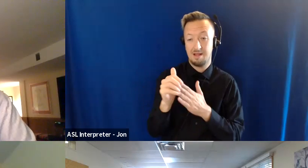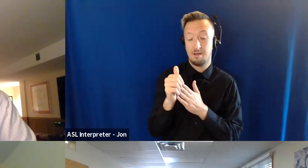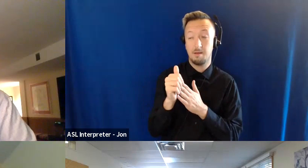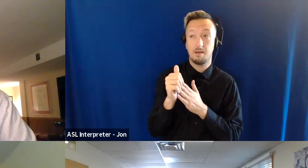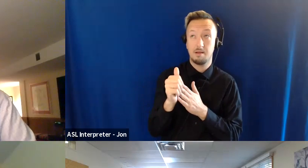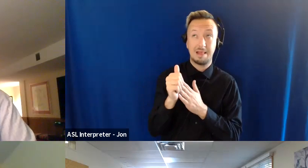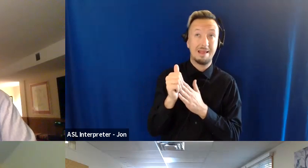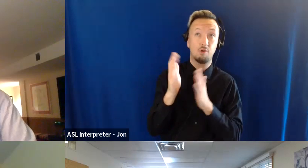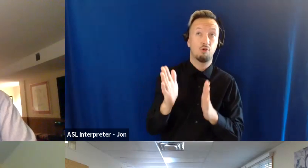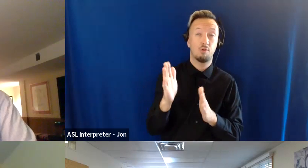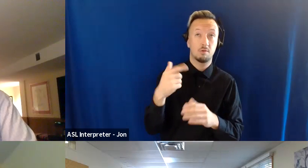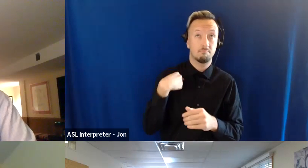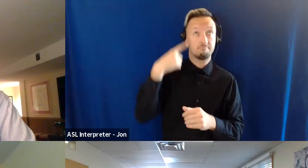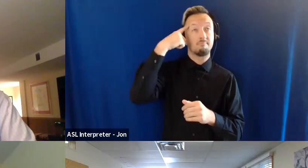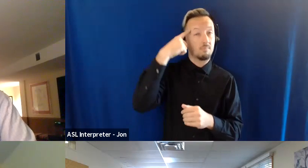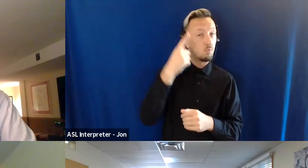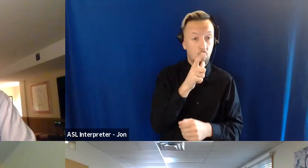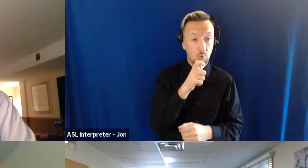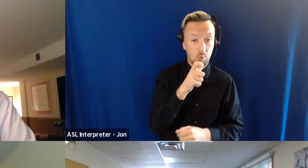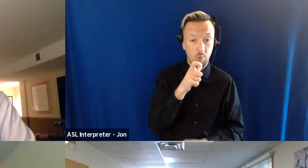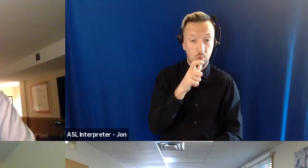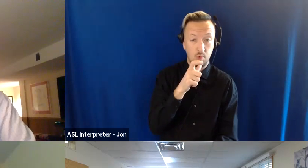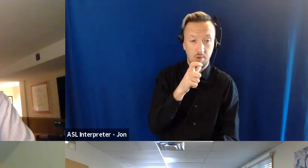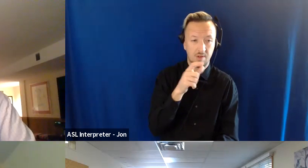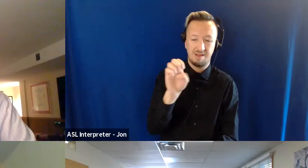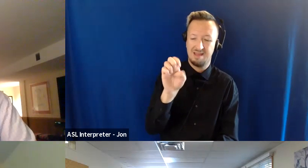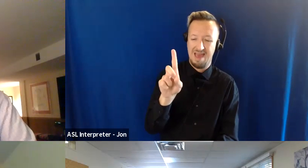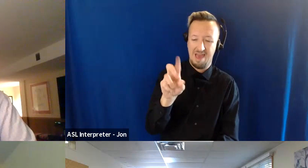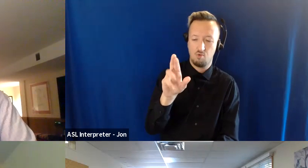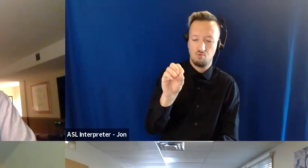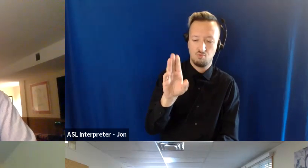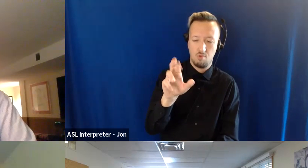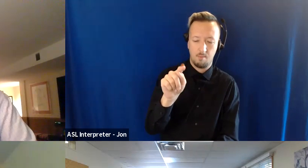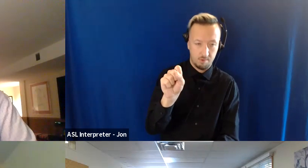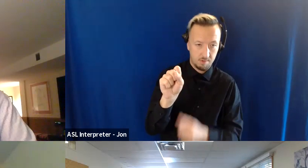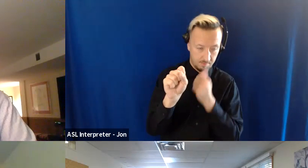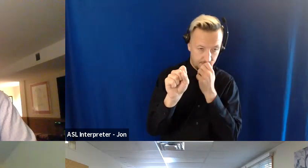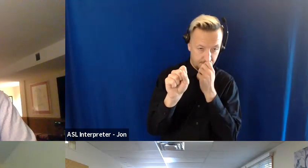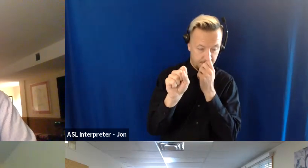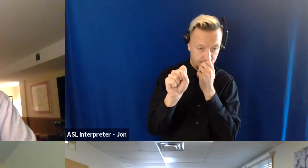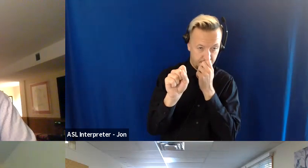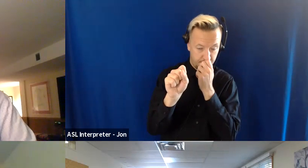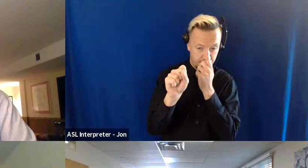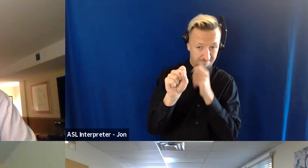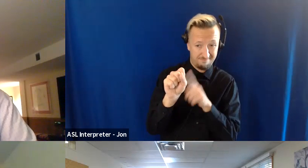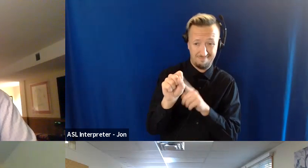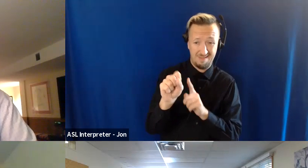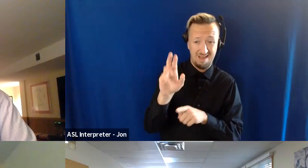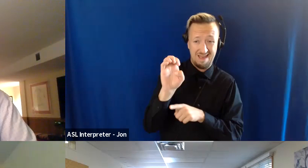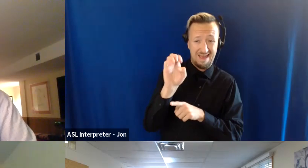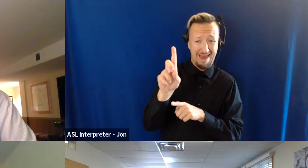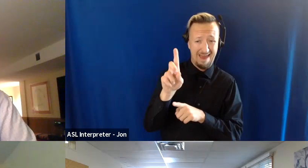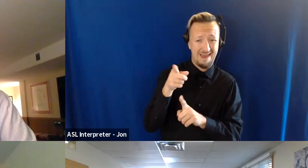most readily in my generation, the most obvious being Ed Roberts. If it wasn't for Ed, he gave me